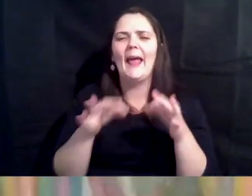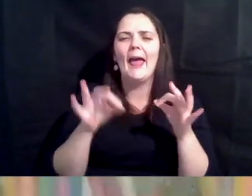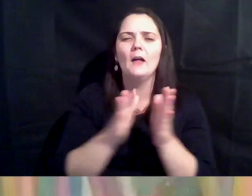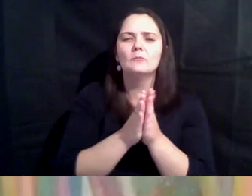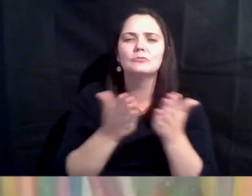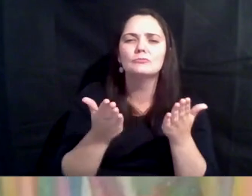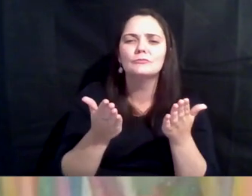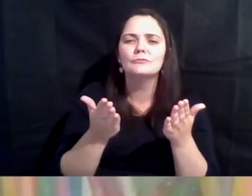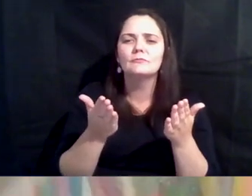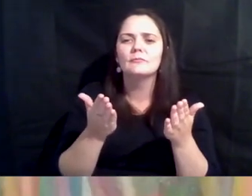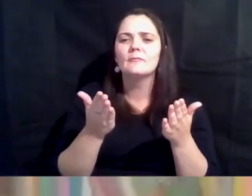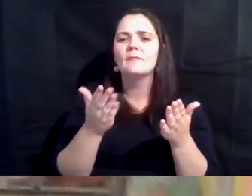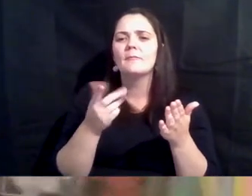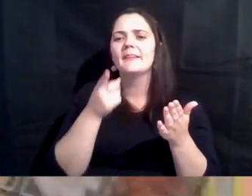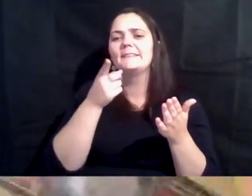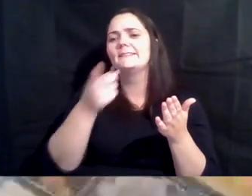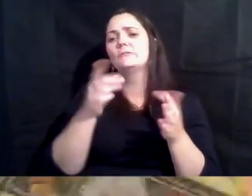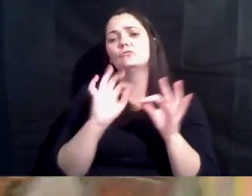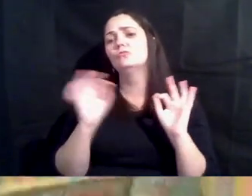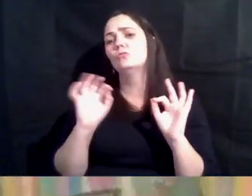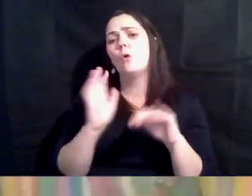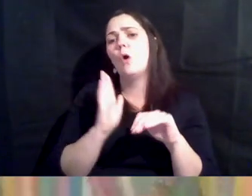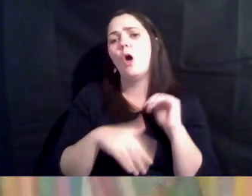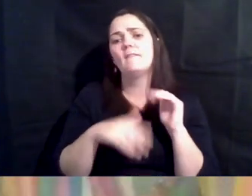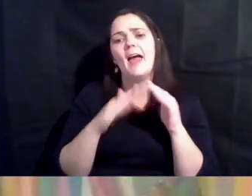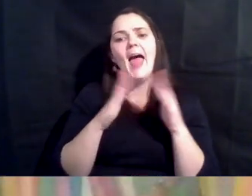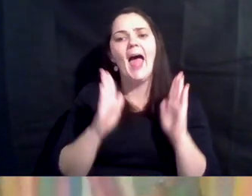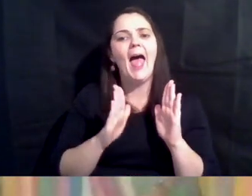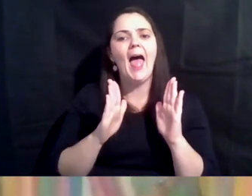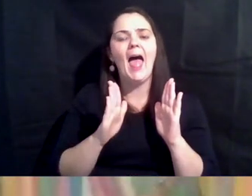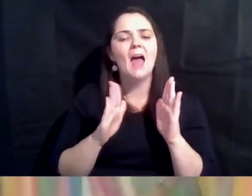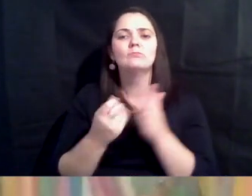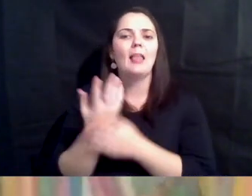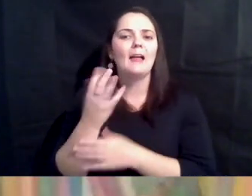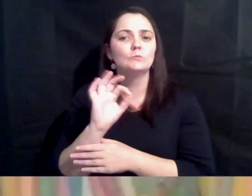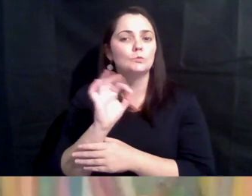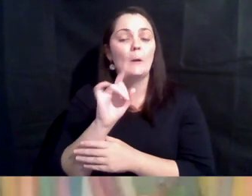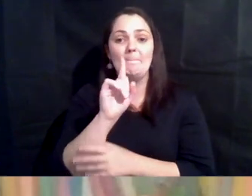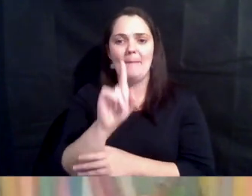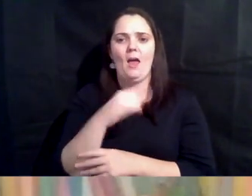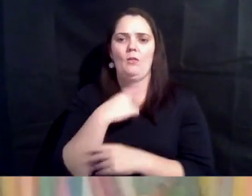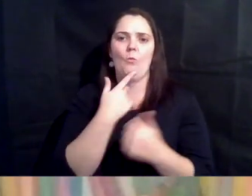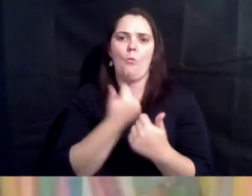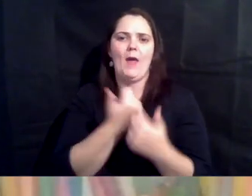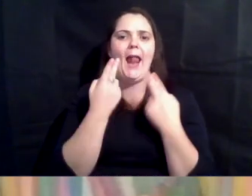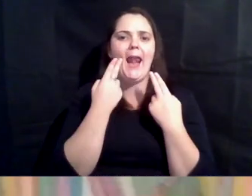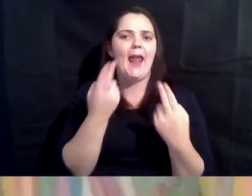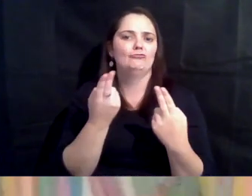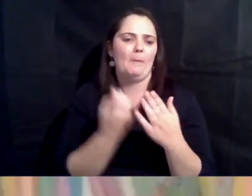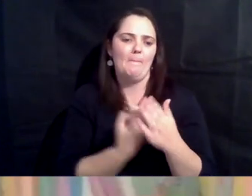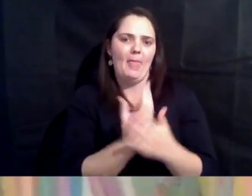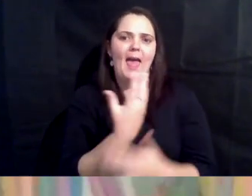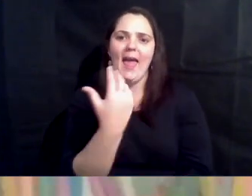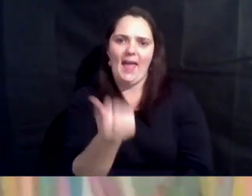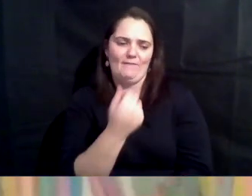that. I mean, this isn't about houseplants, but it has some nature in it. So I think I'm going to use this for my collage. I've also